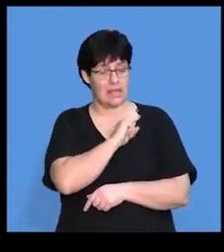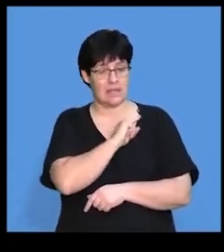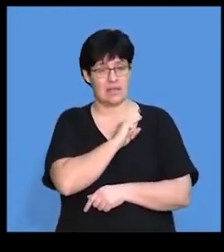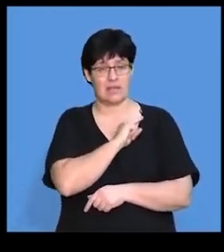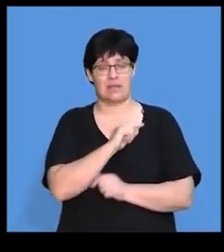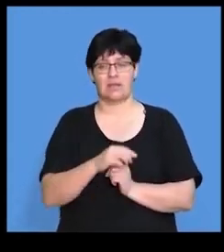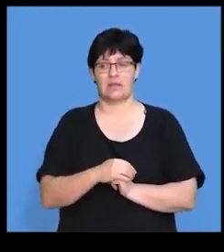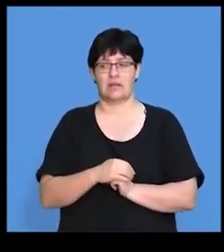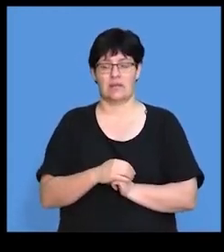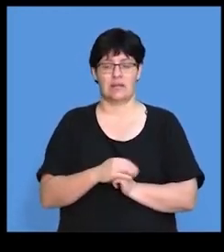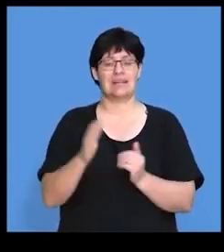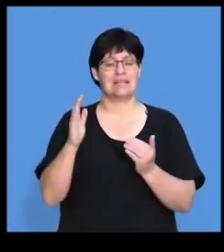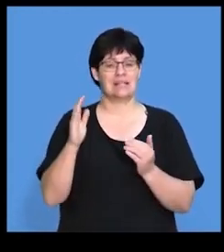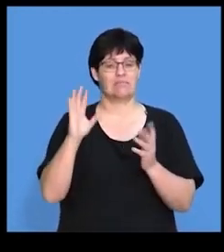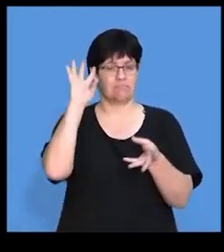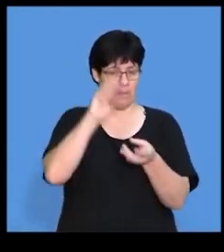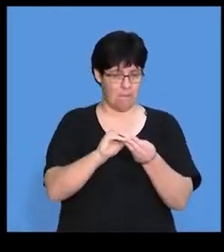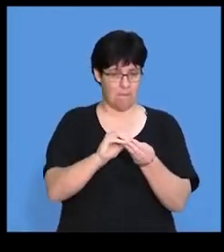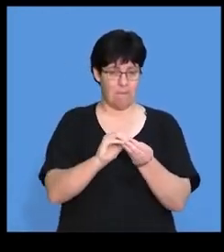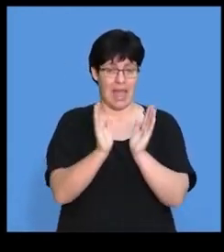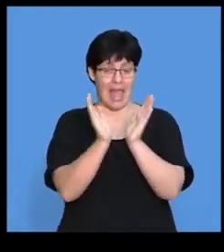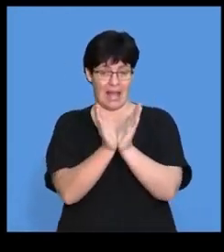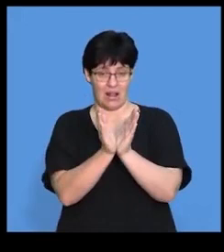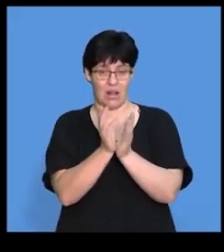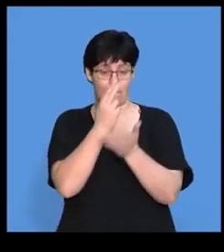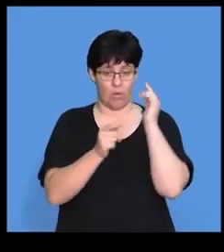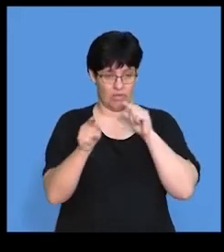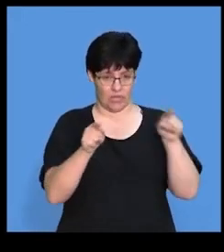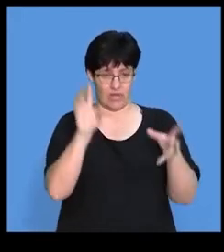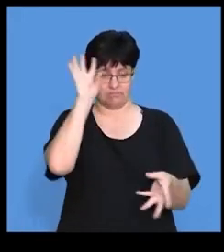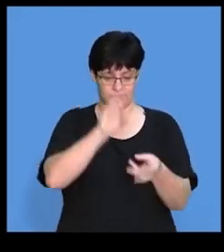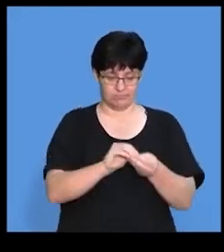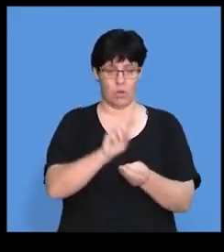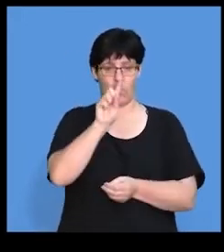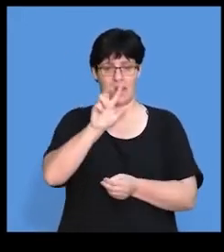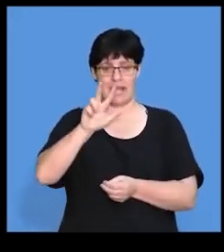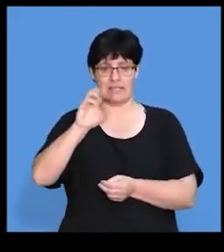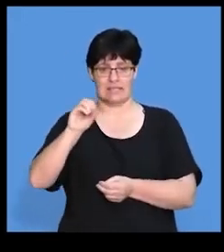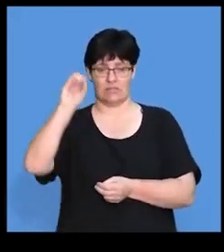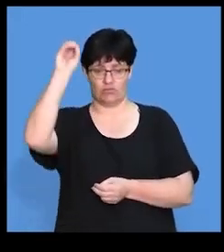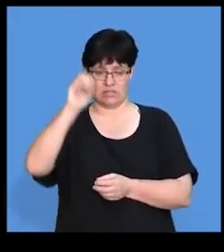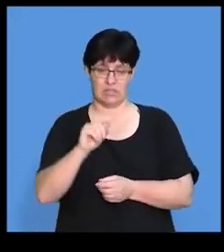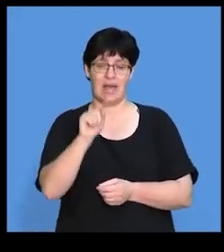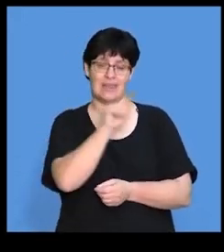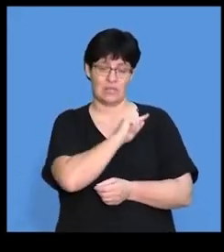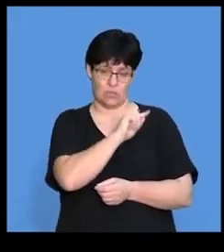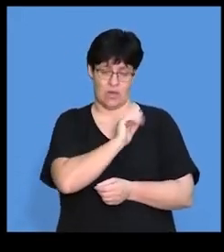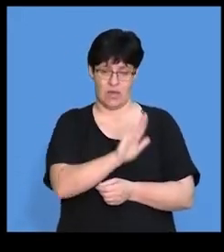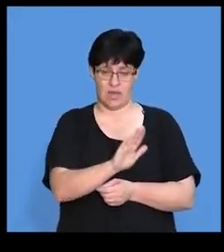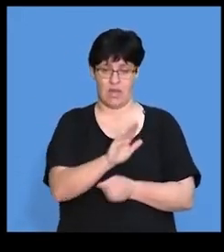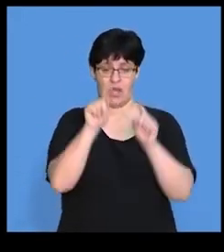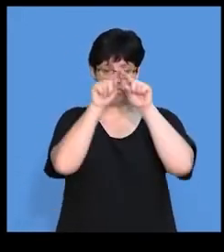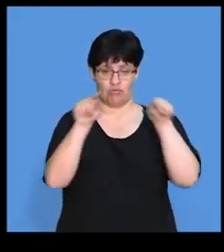for that is the sum of the angles in the triangle, in both triangles, is 180 degrees.